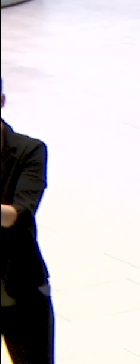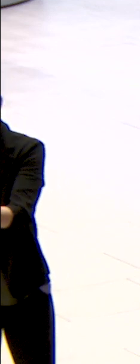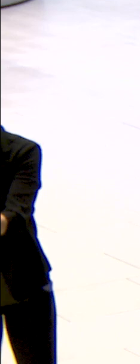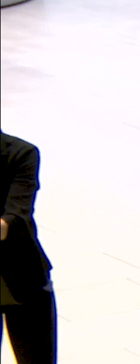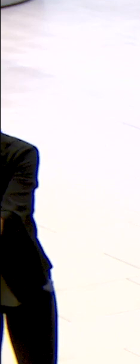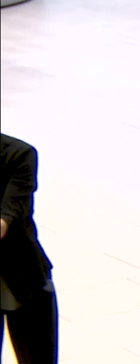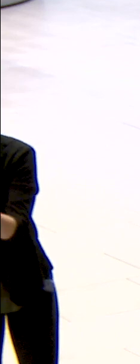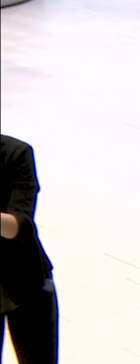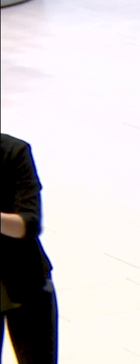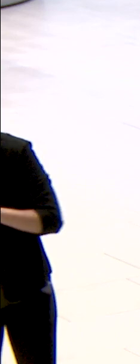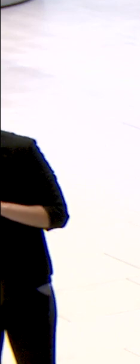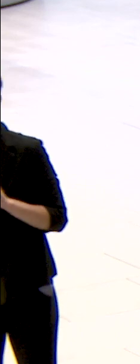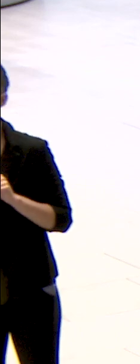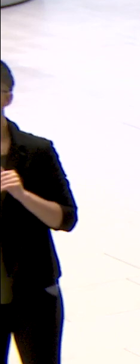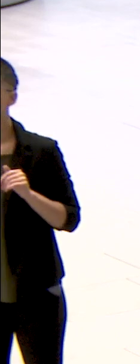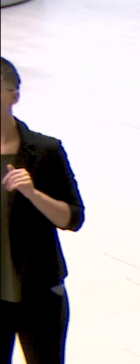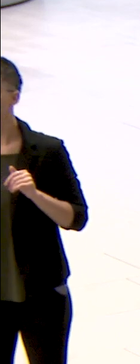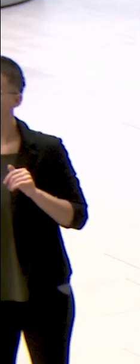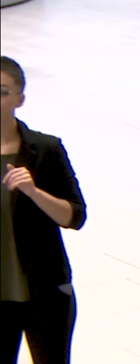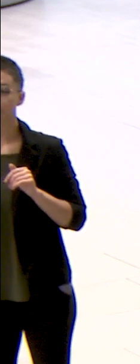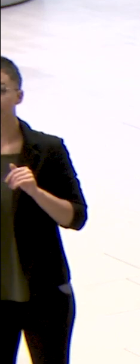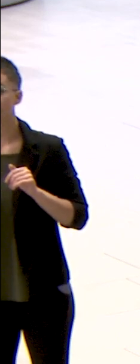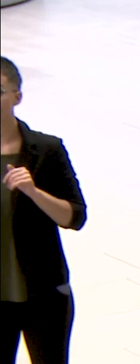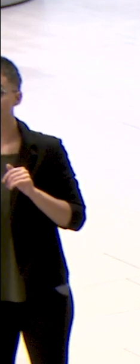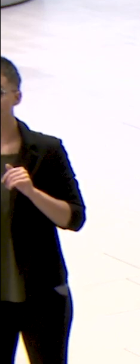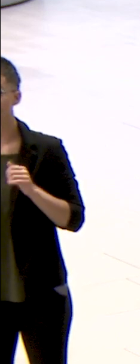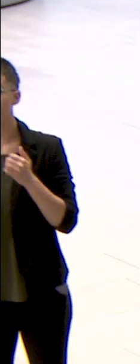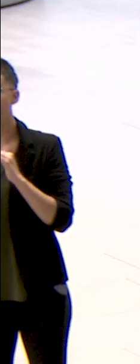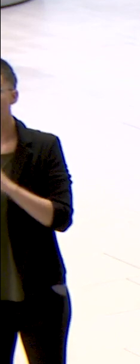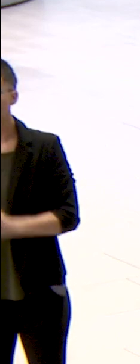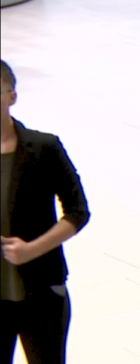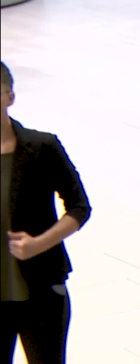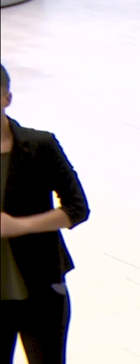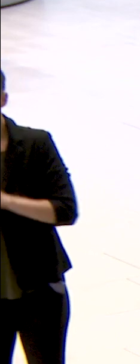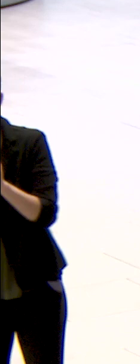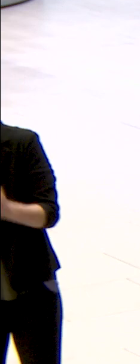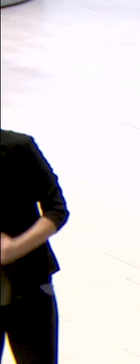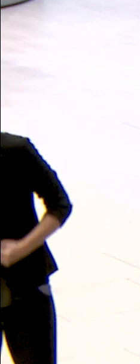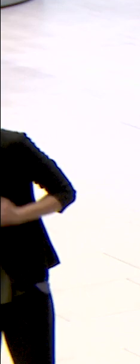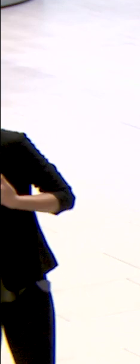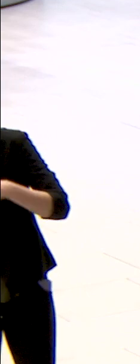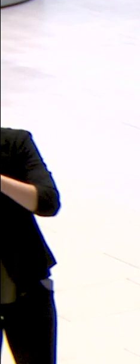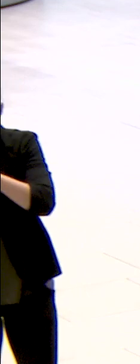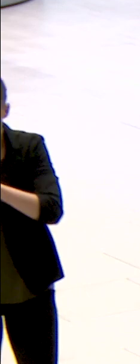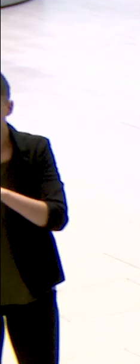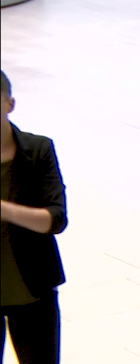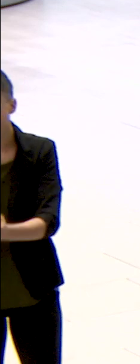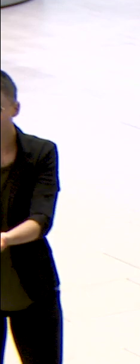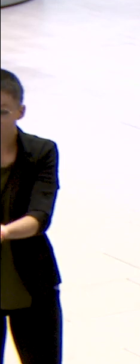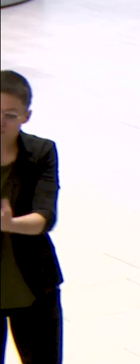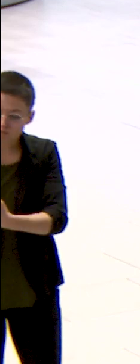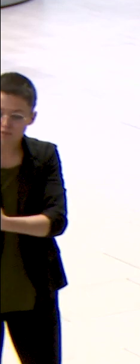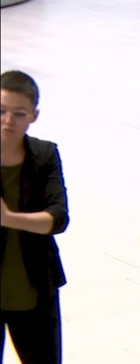communities, or how do we inspire people and welcome them into the startup ecosystem